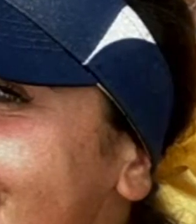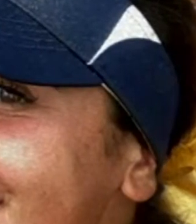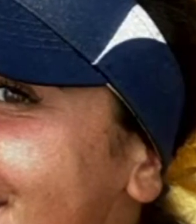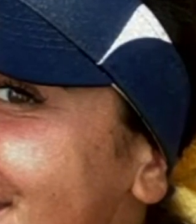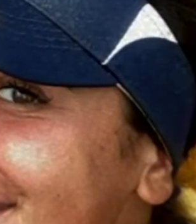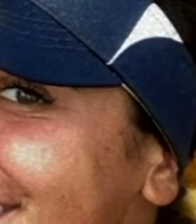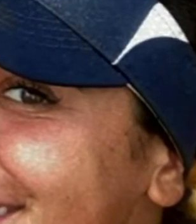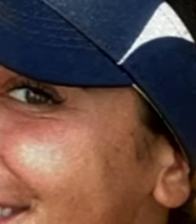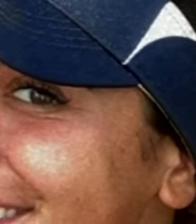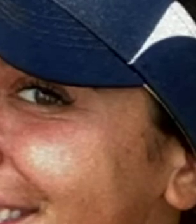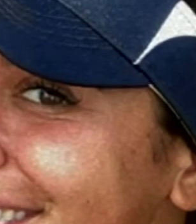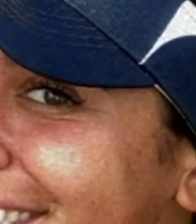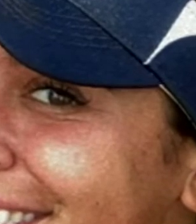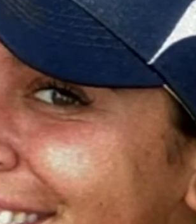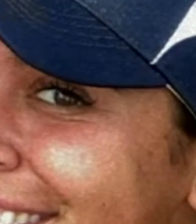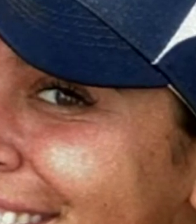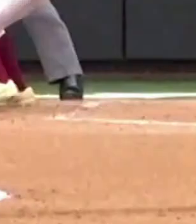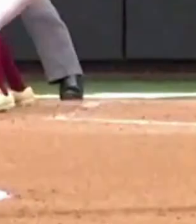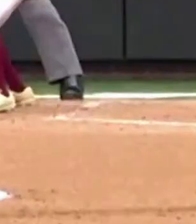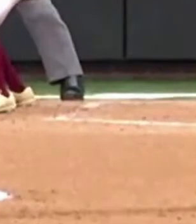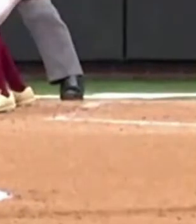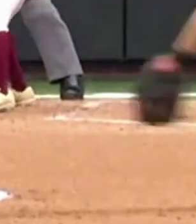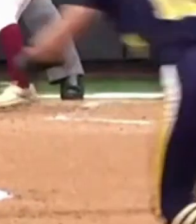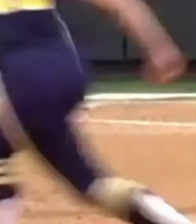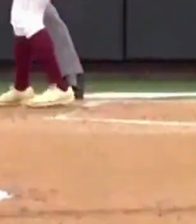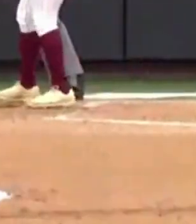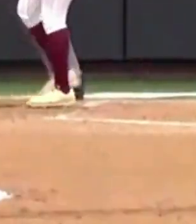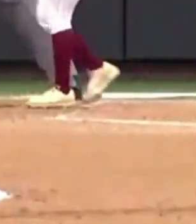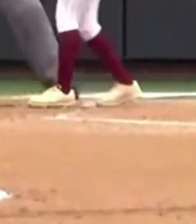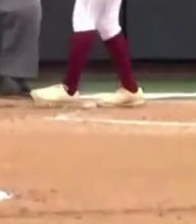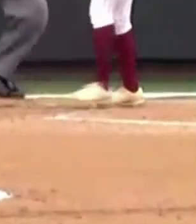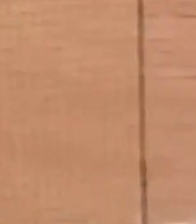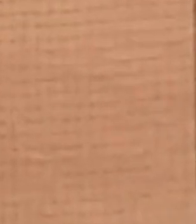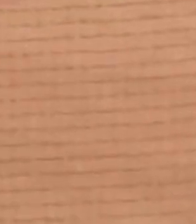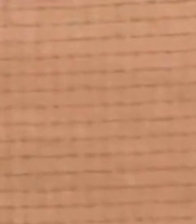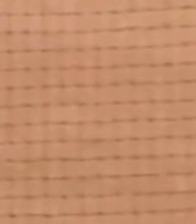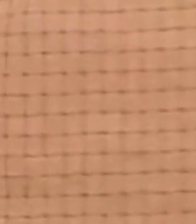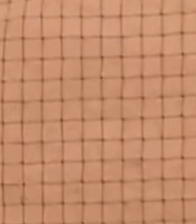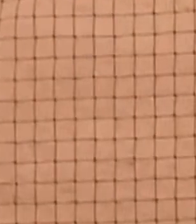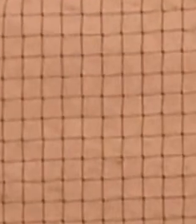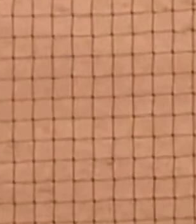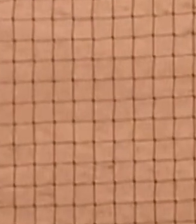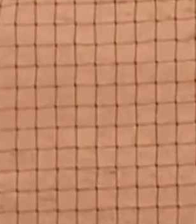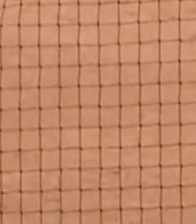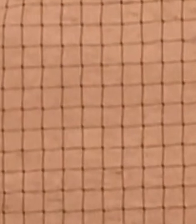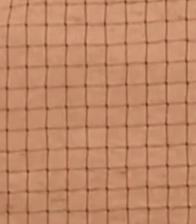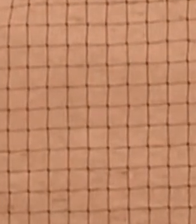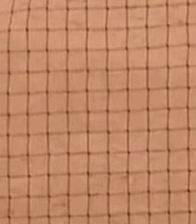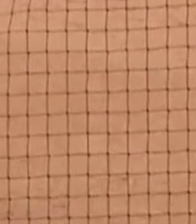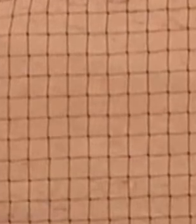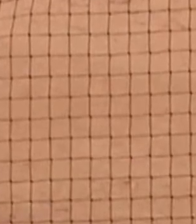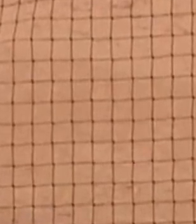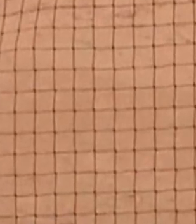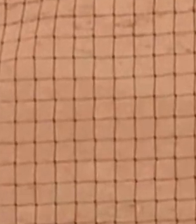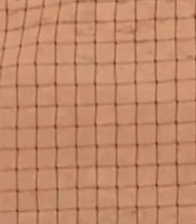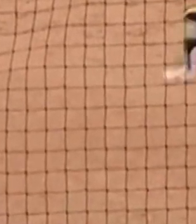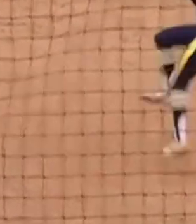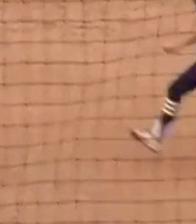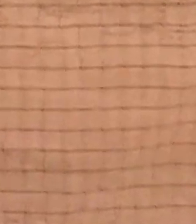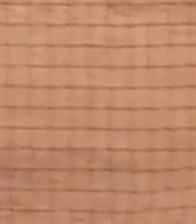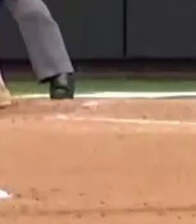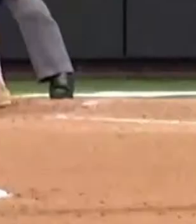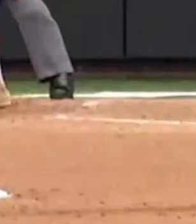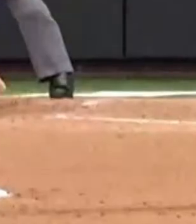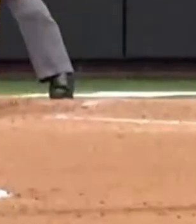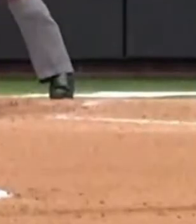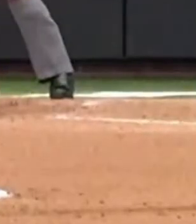getting boiled. Being sold, Snoopy in the system overload. I've been running this rap game since I was 20